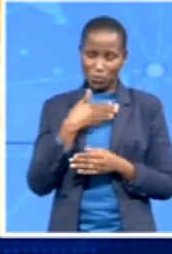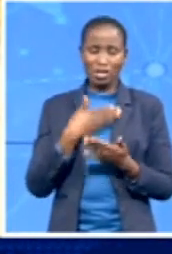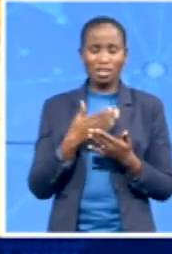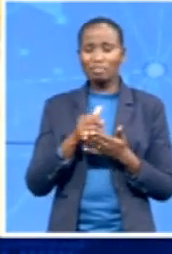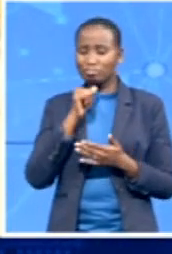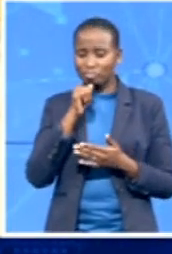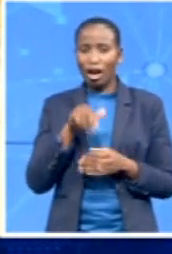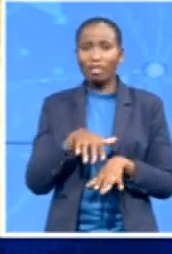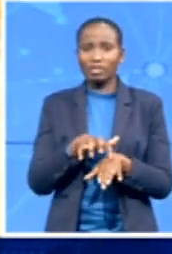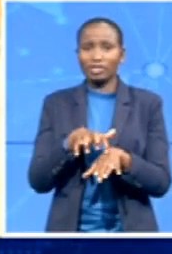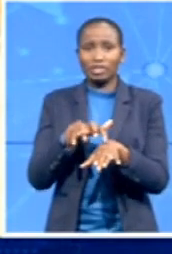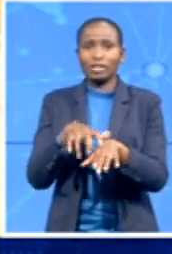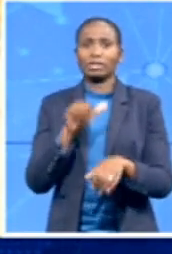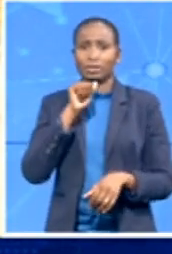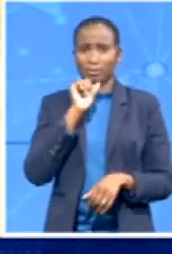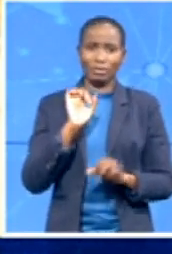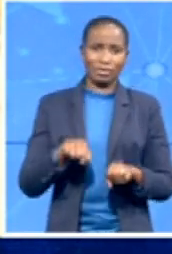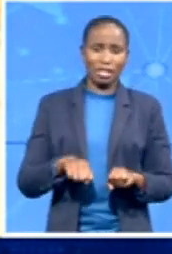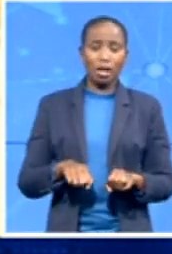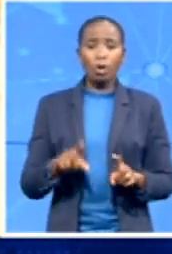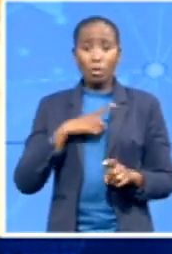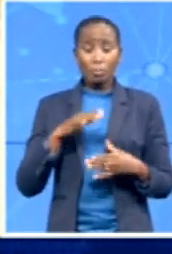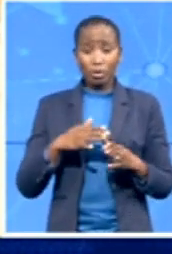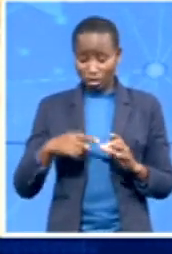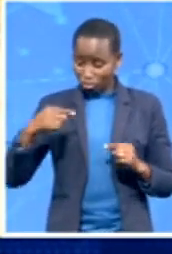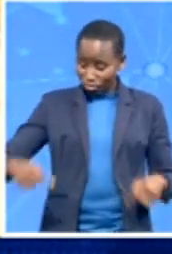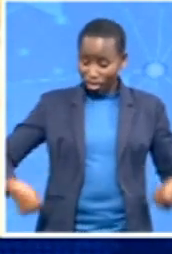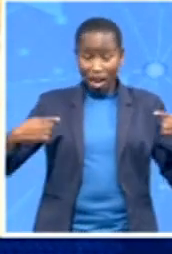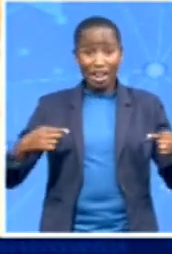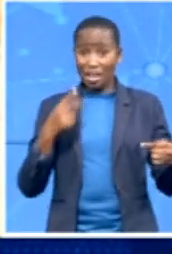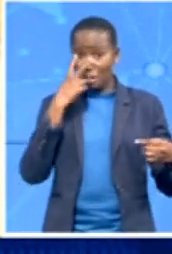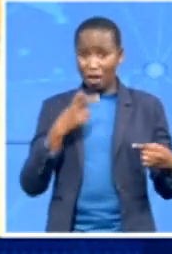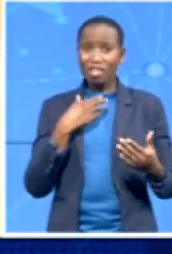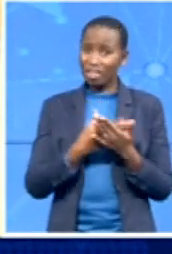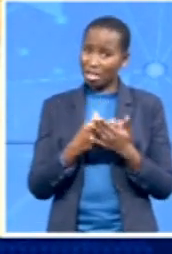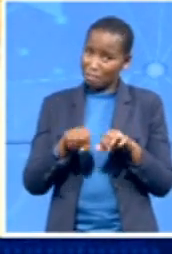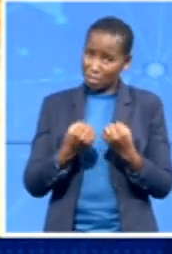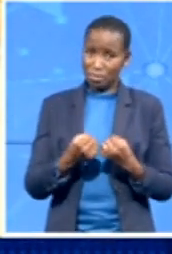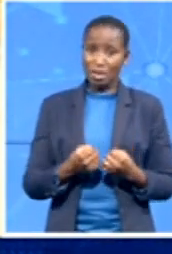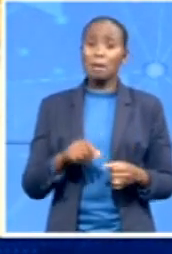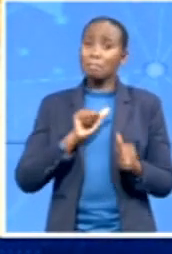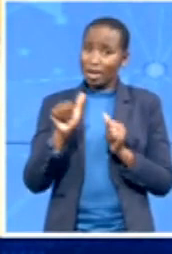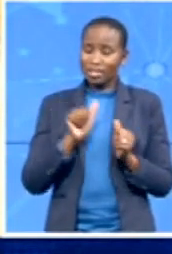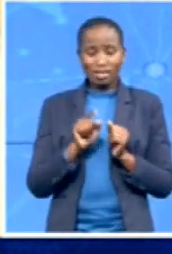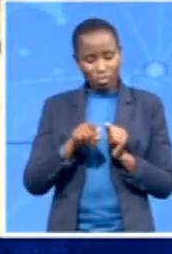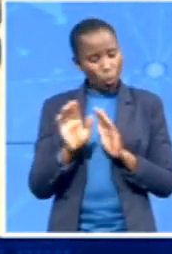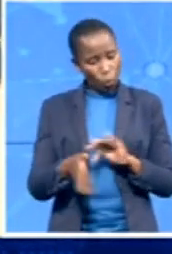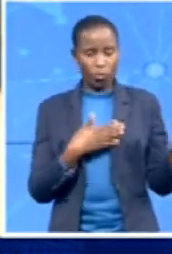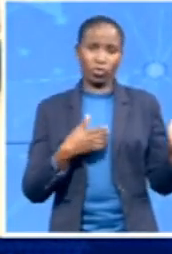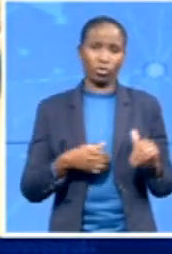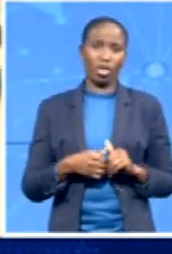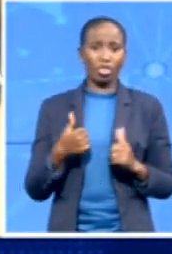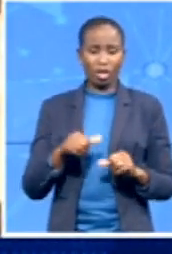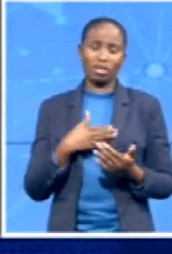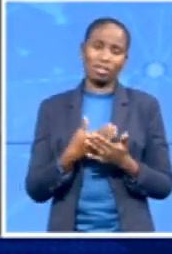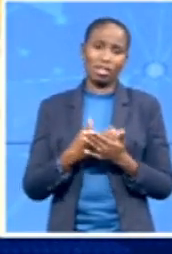our tires, our makes and all that. So I think the best way would be to scrap it, and then we drive on the gravel road up until there is